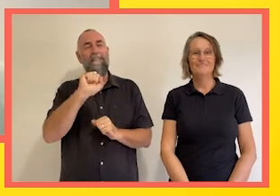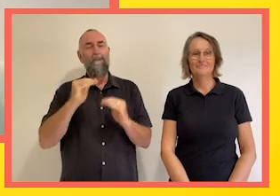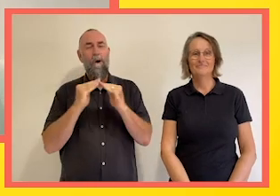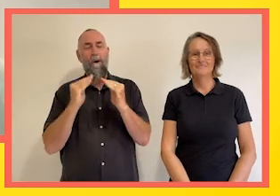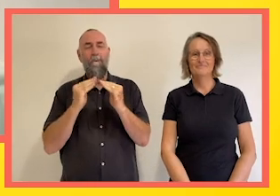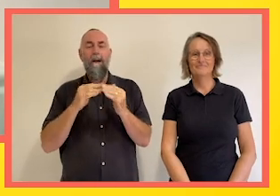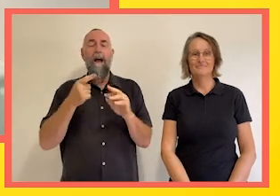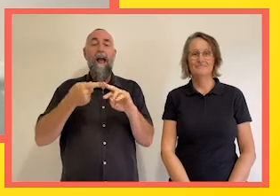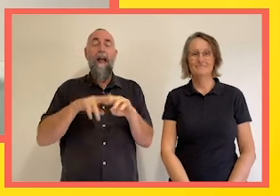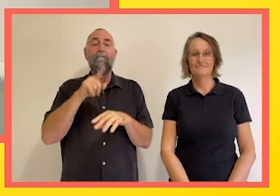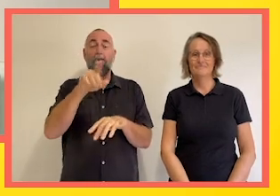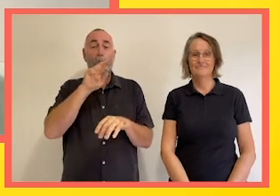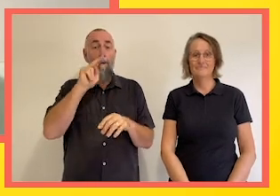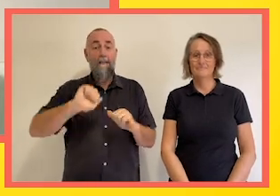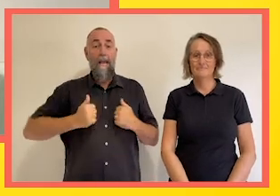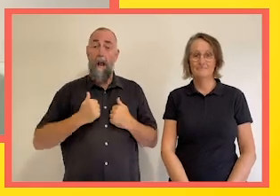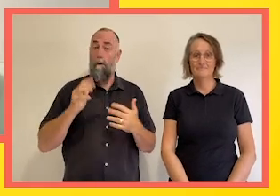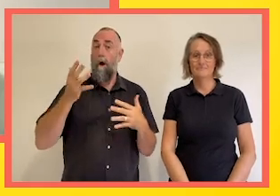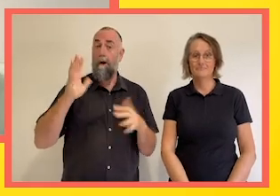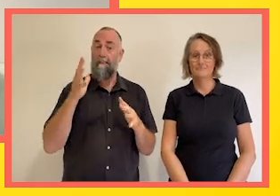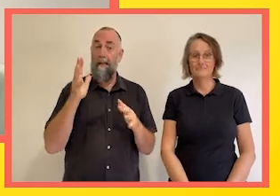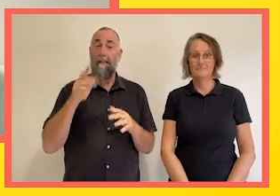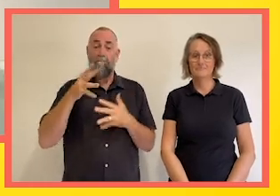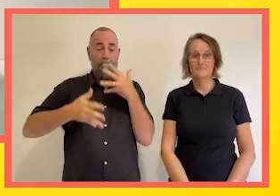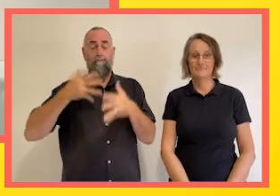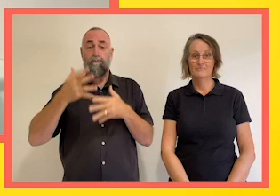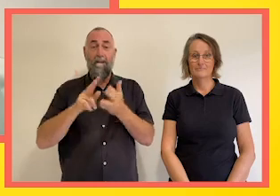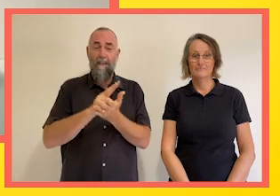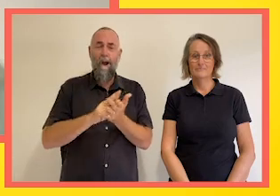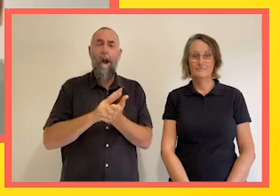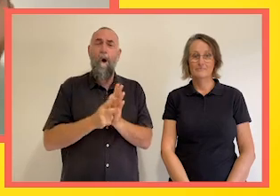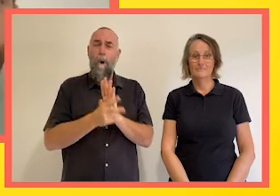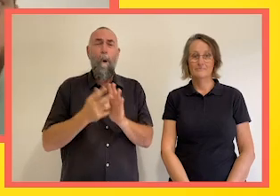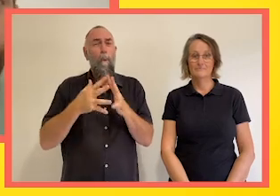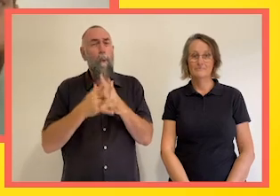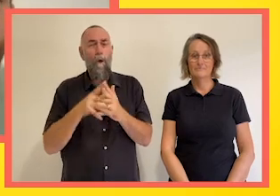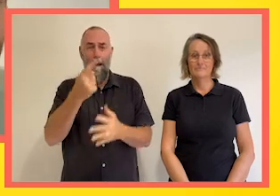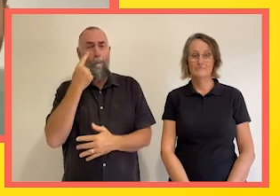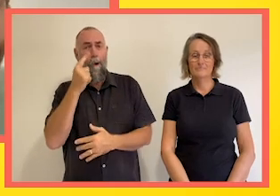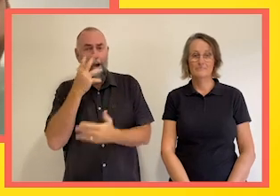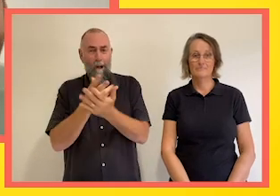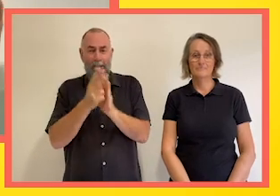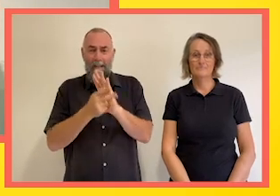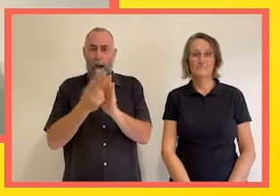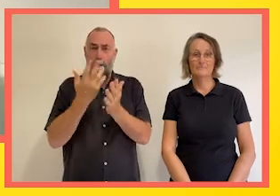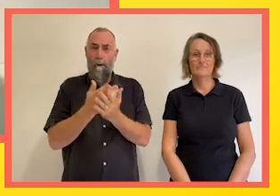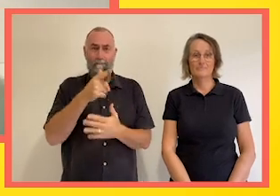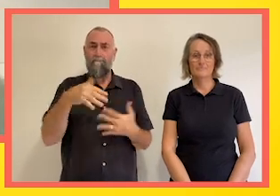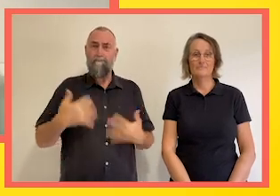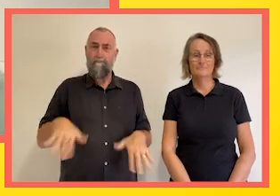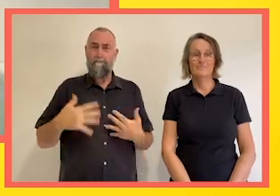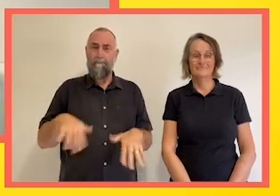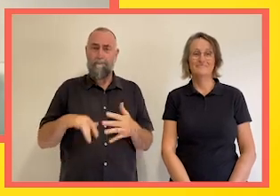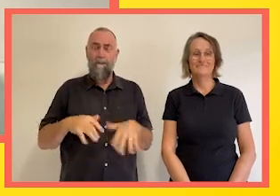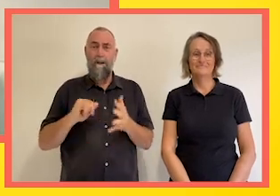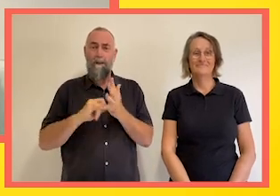you that aren't watching the Auslan videos on Spotify, and if you're not, go over and have a look because they are